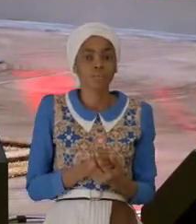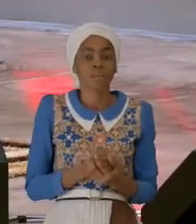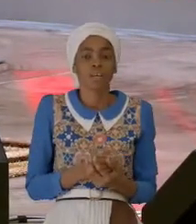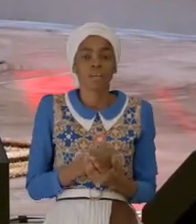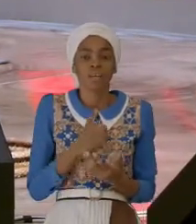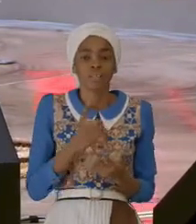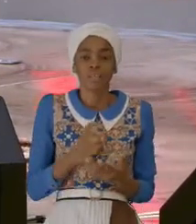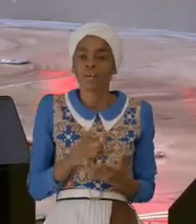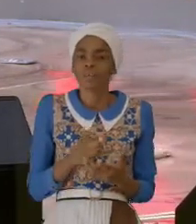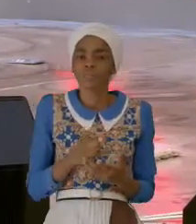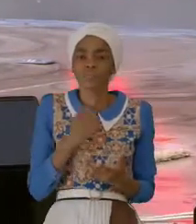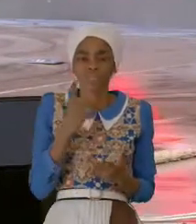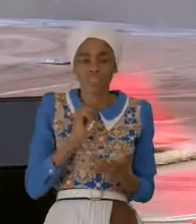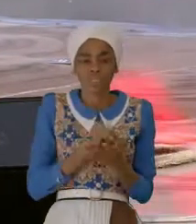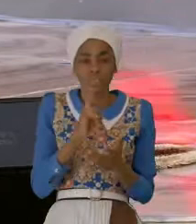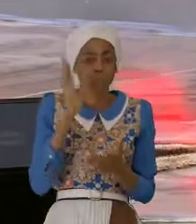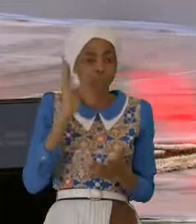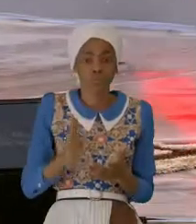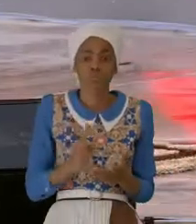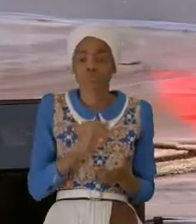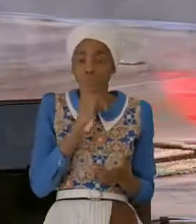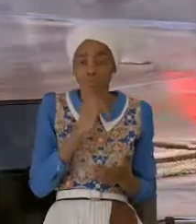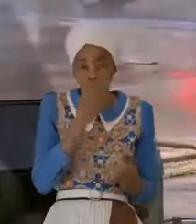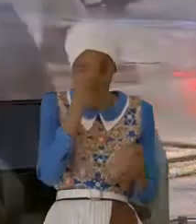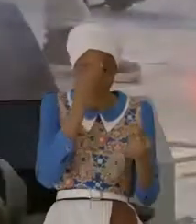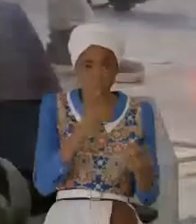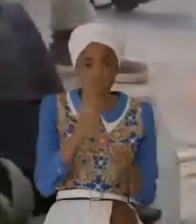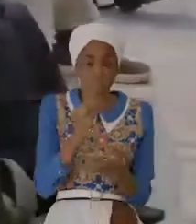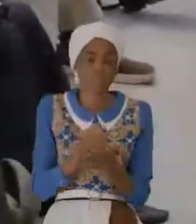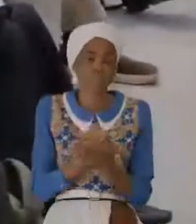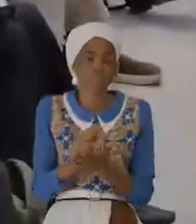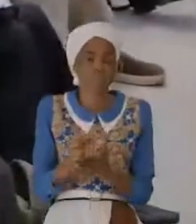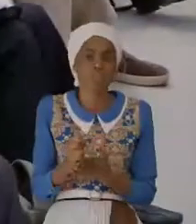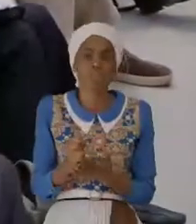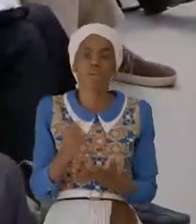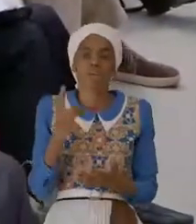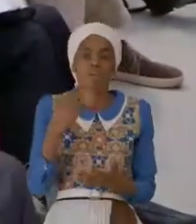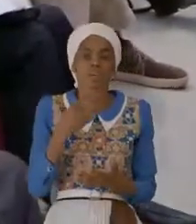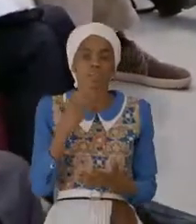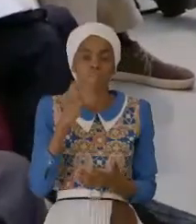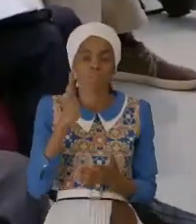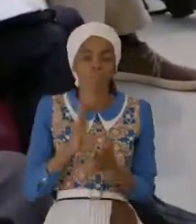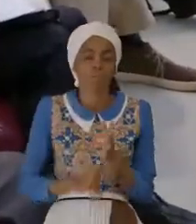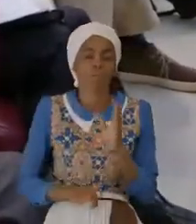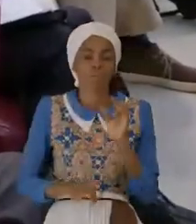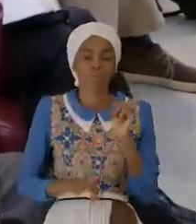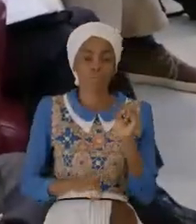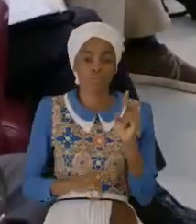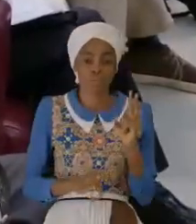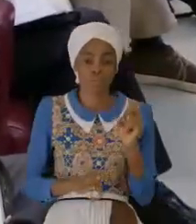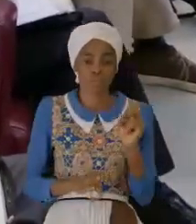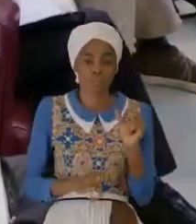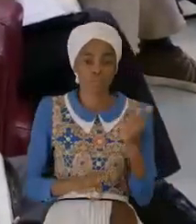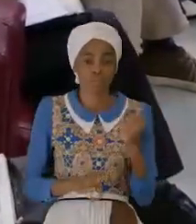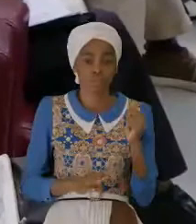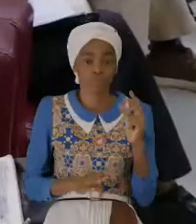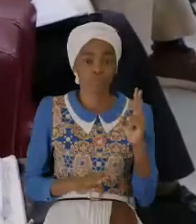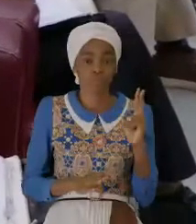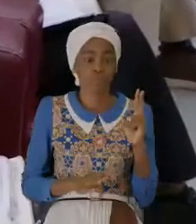the true truth in Hebrews chapter 12 reading from verse 1 wherefore